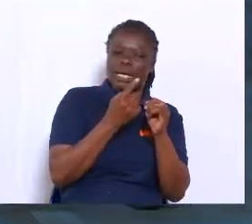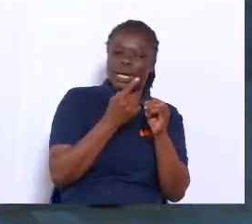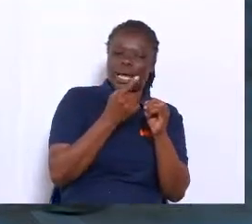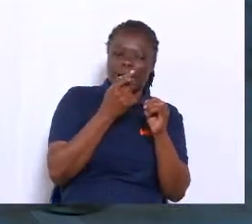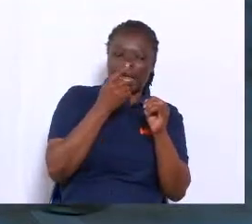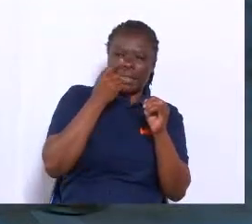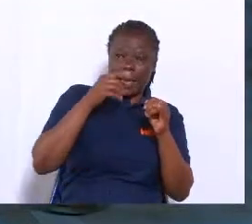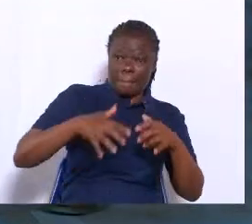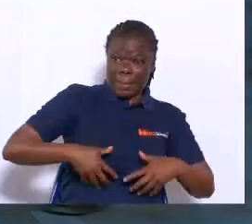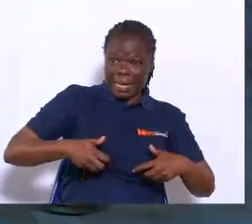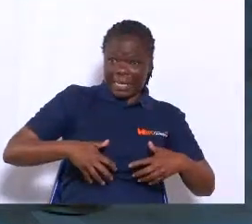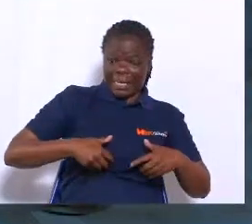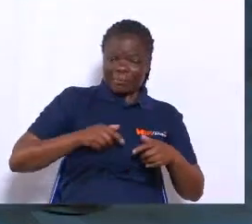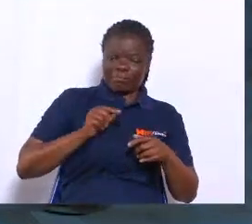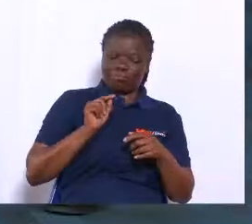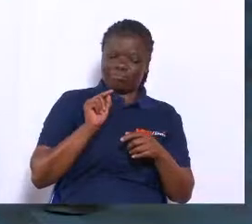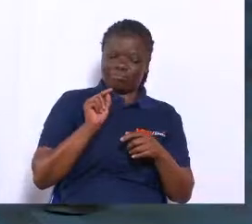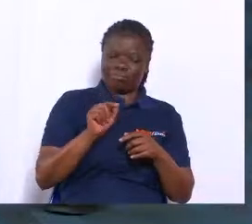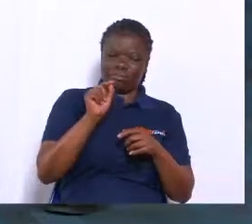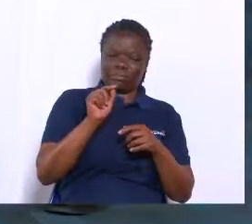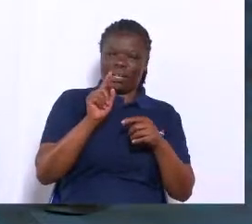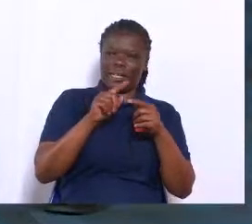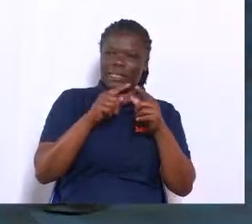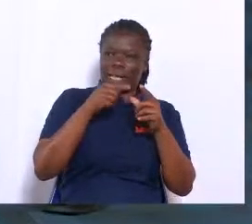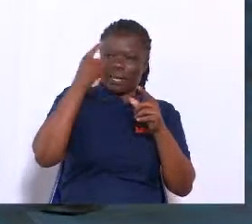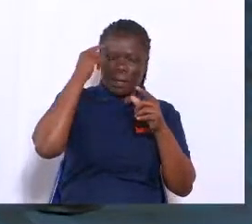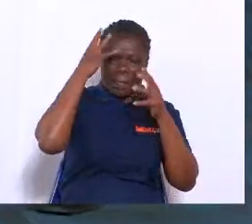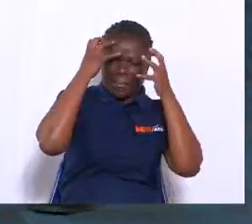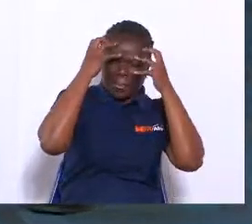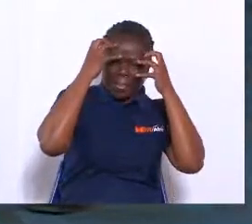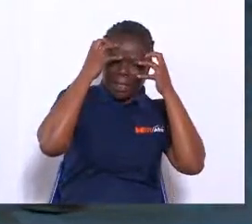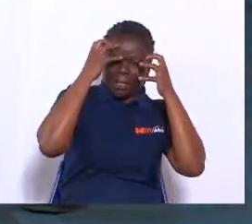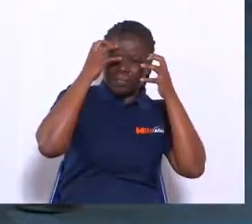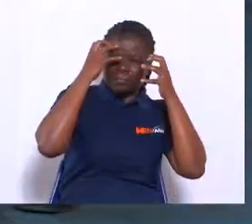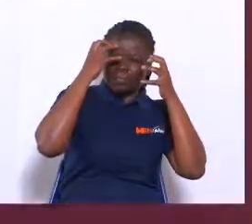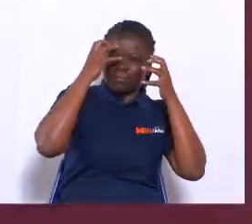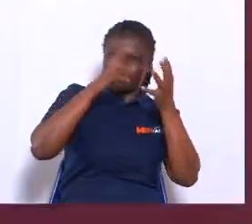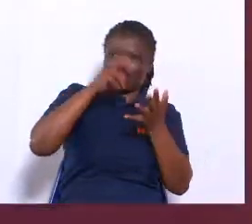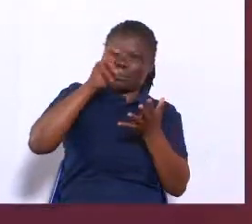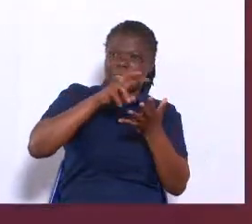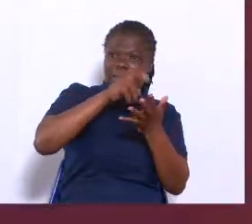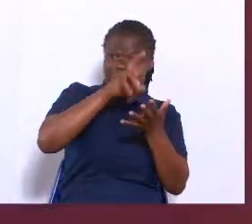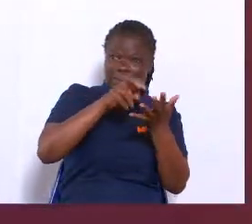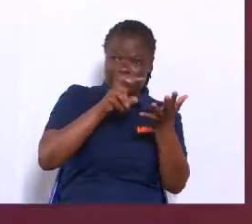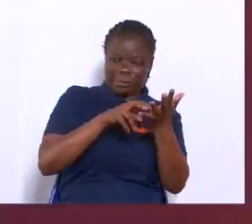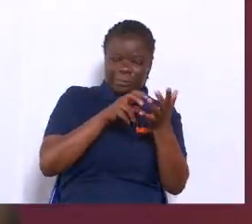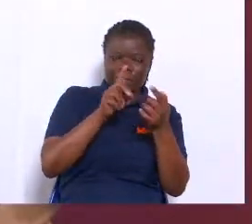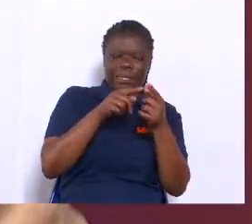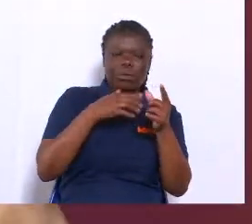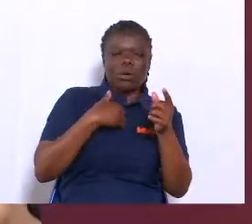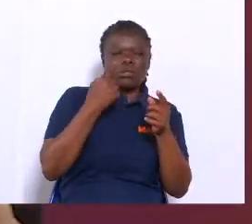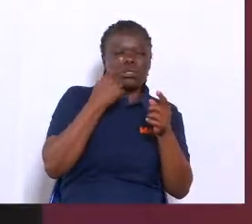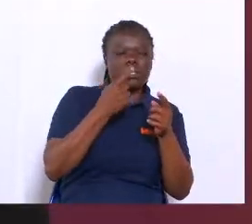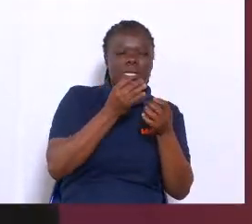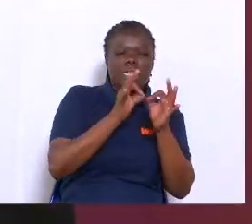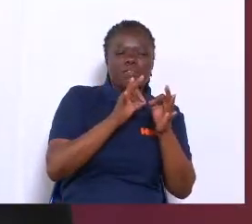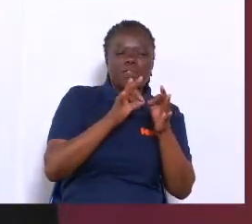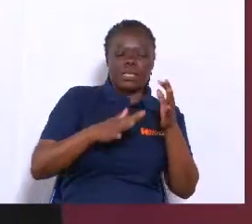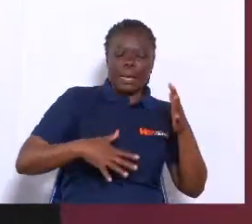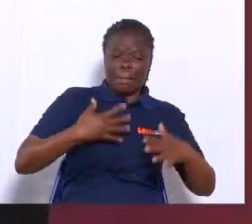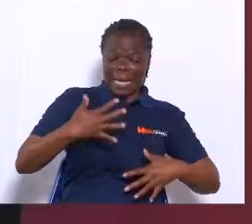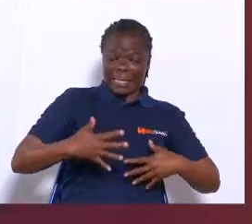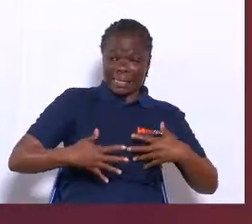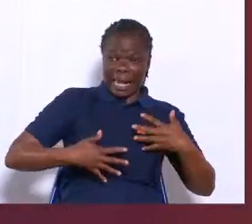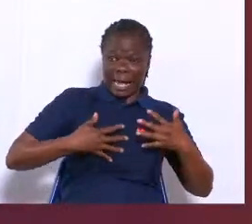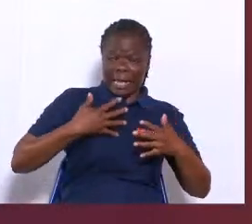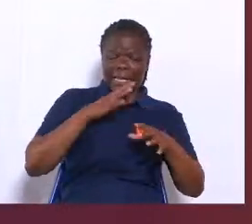bell, pleasure comes in the brain, he's jumping up and spinning around. Then they said, let's see if the pleasure he gets from that is better